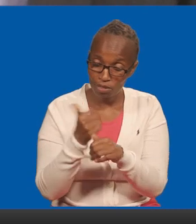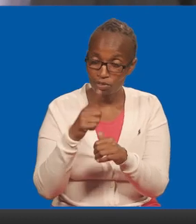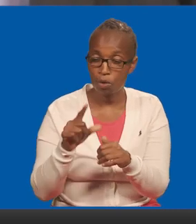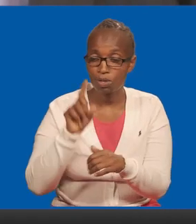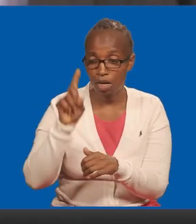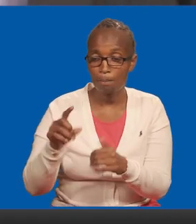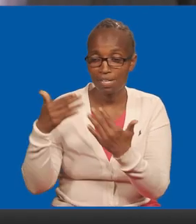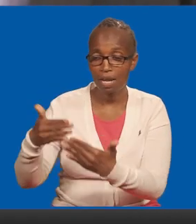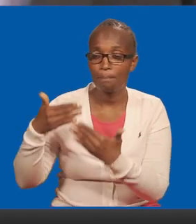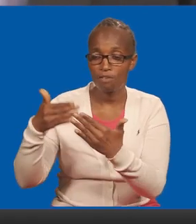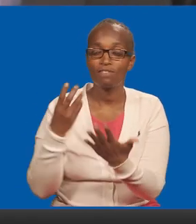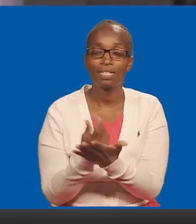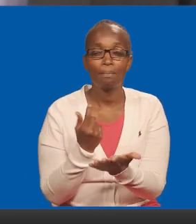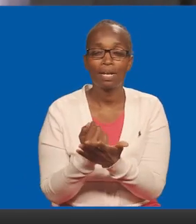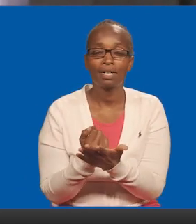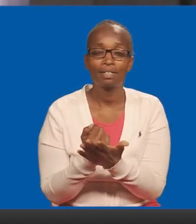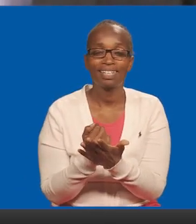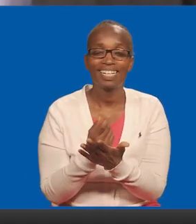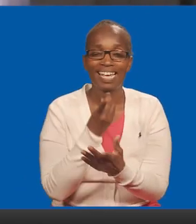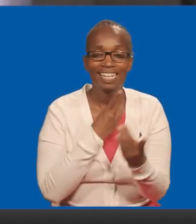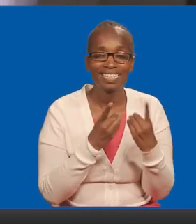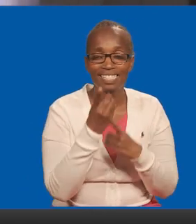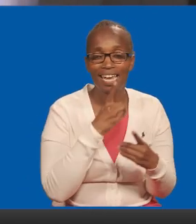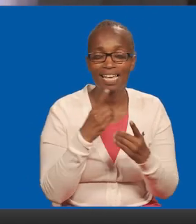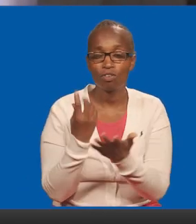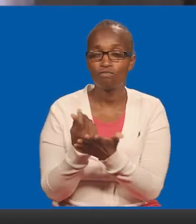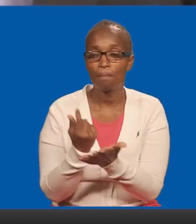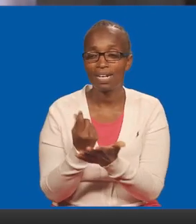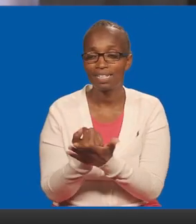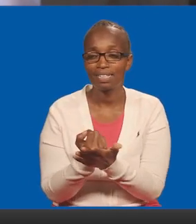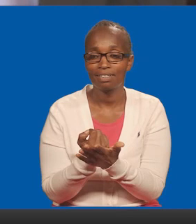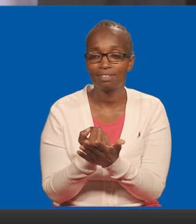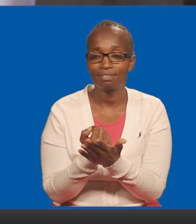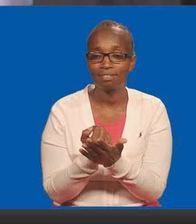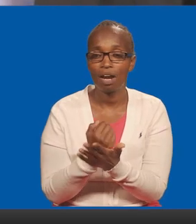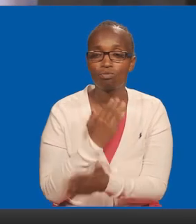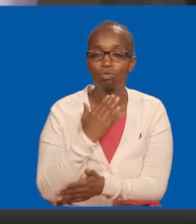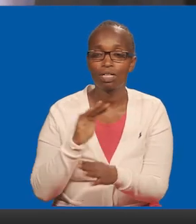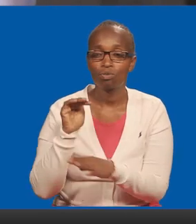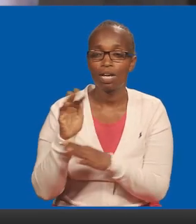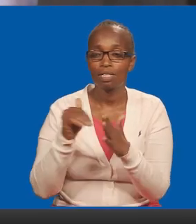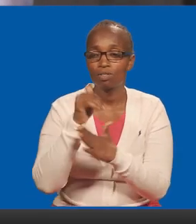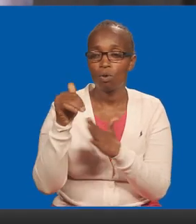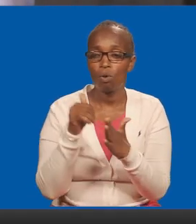Tamaa ya pesa, niombe viongozi, you can only eat so